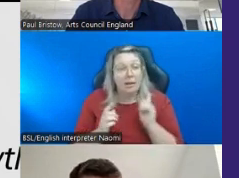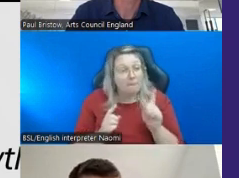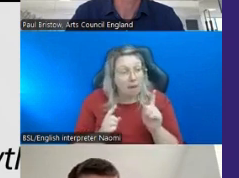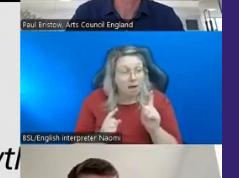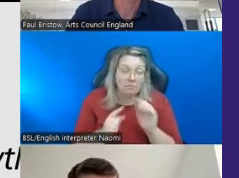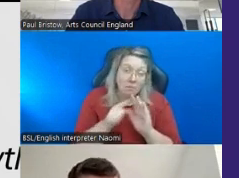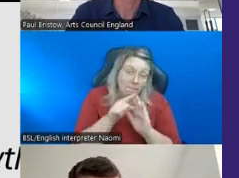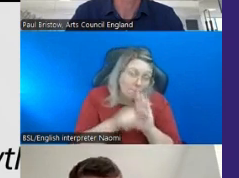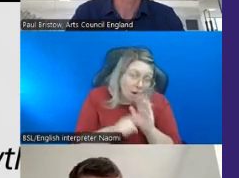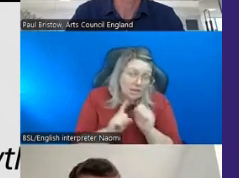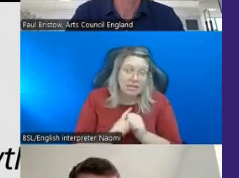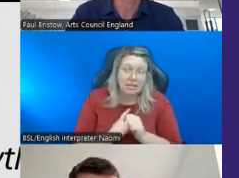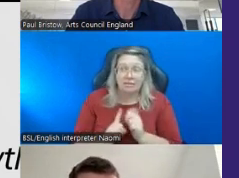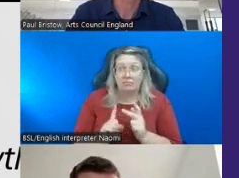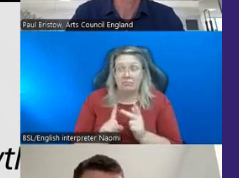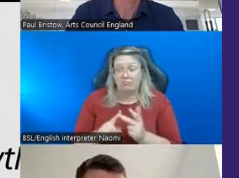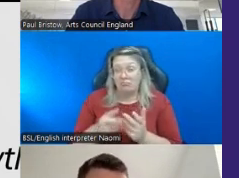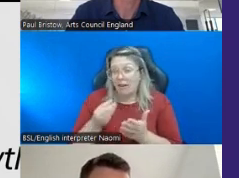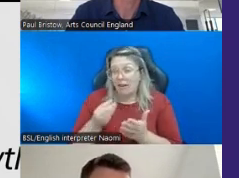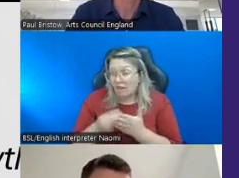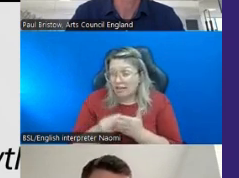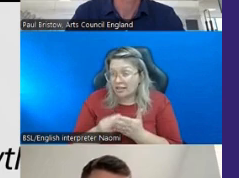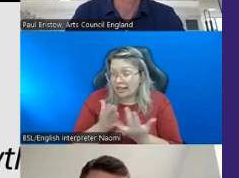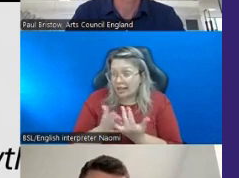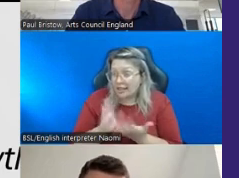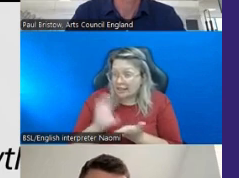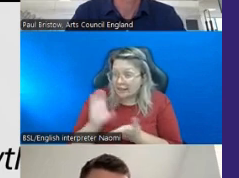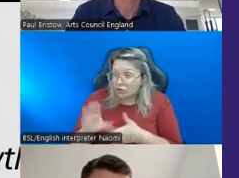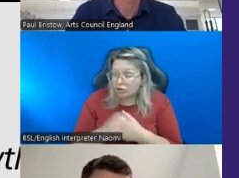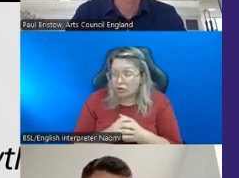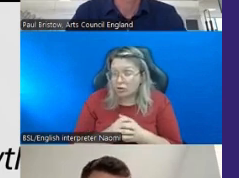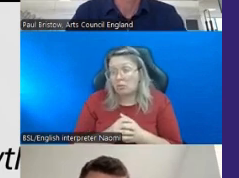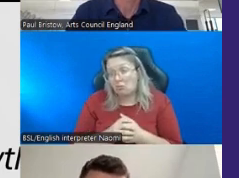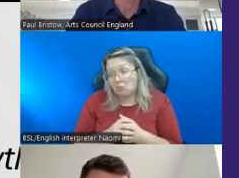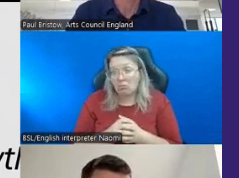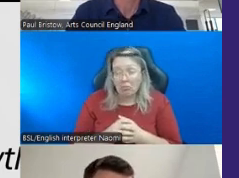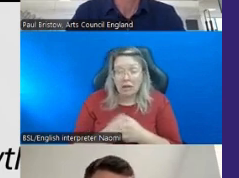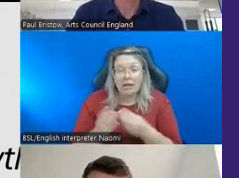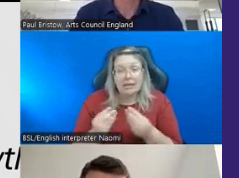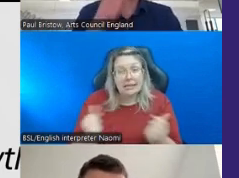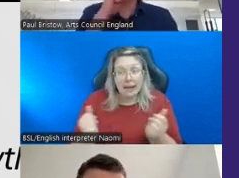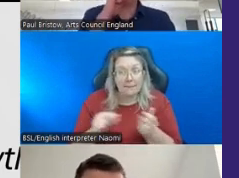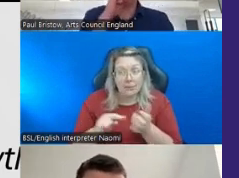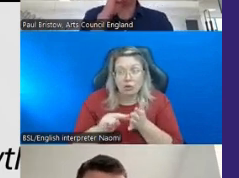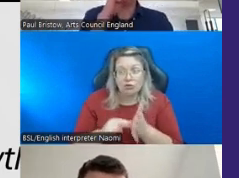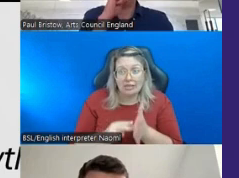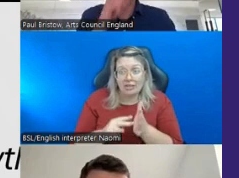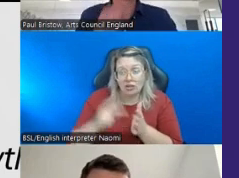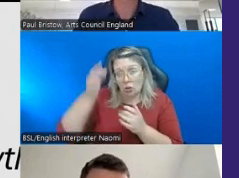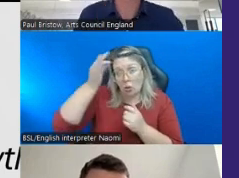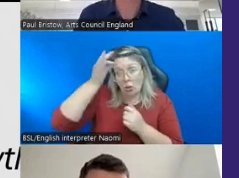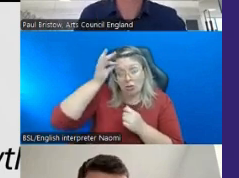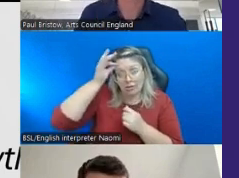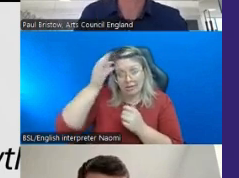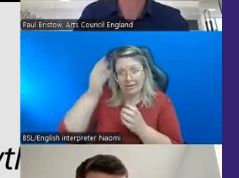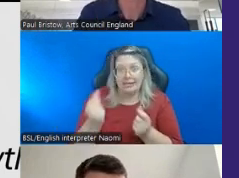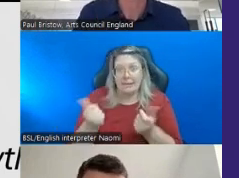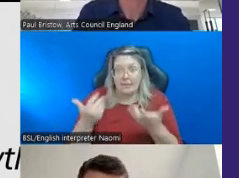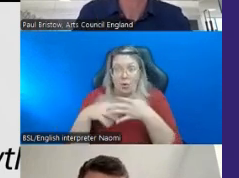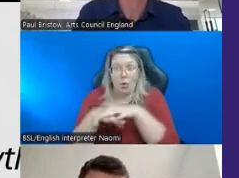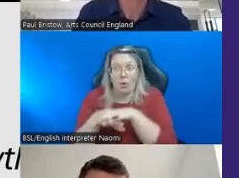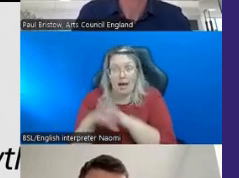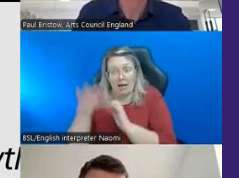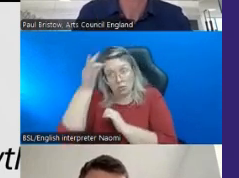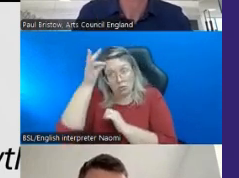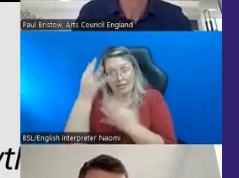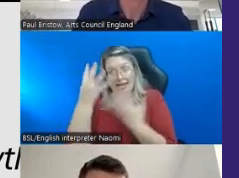potentially funding interventions, like Paul was saying, some strategic authorities and combined authorities have and already do think about their